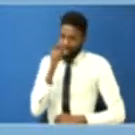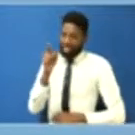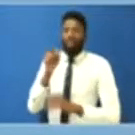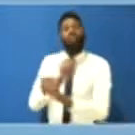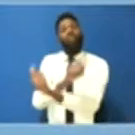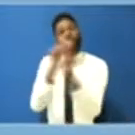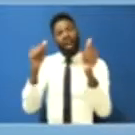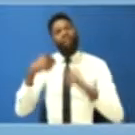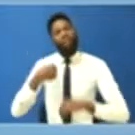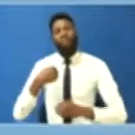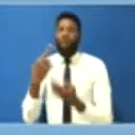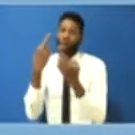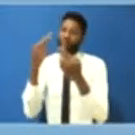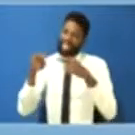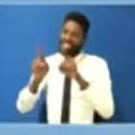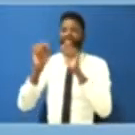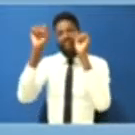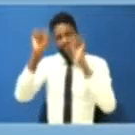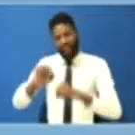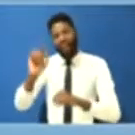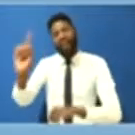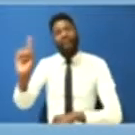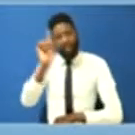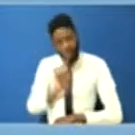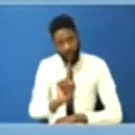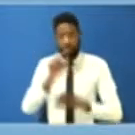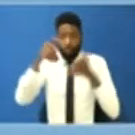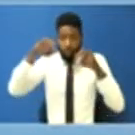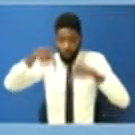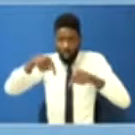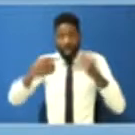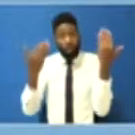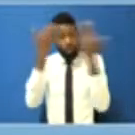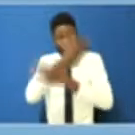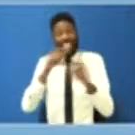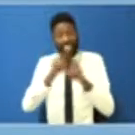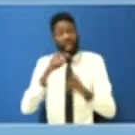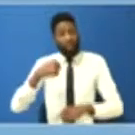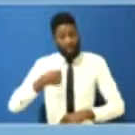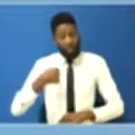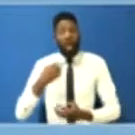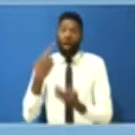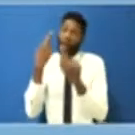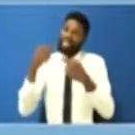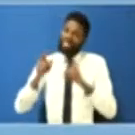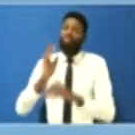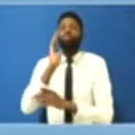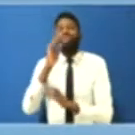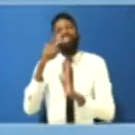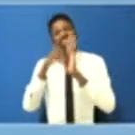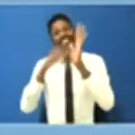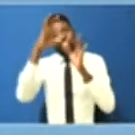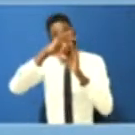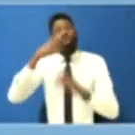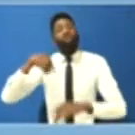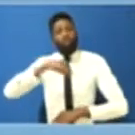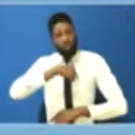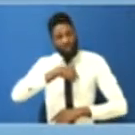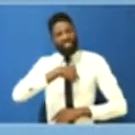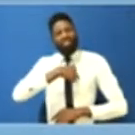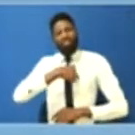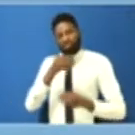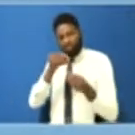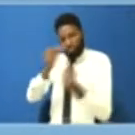hope that he can come tonight i also hope that he will be on the ballot on the 9th of august so that we can beat him at 8 57